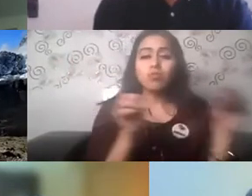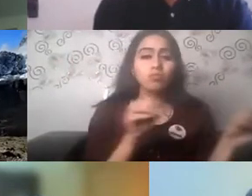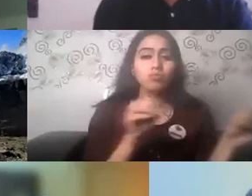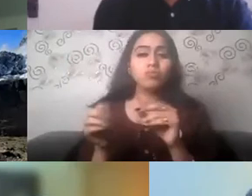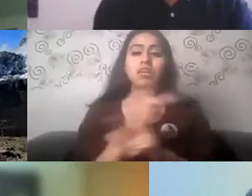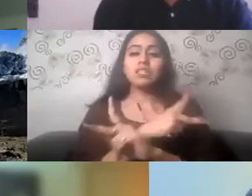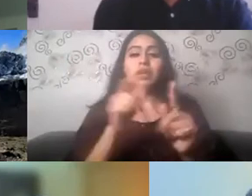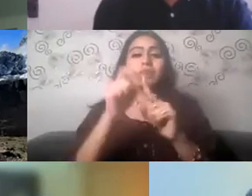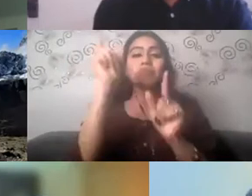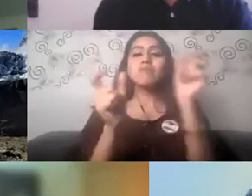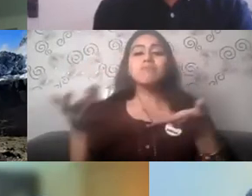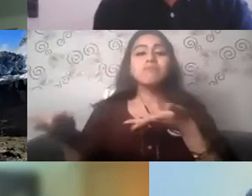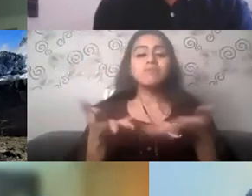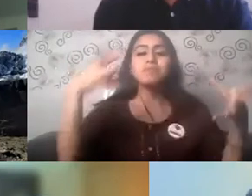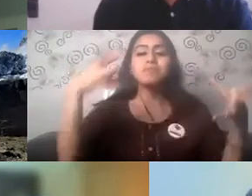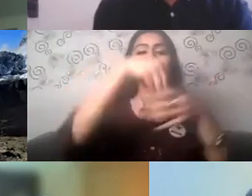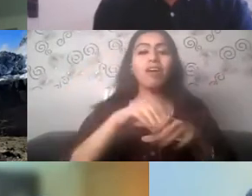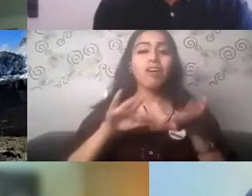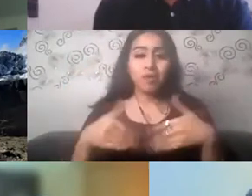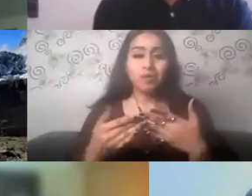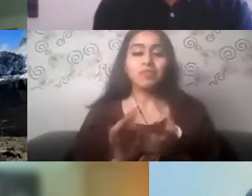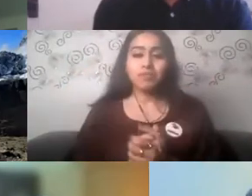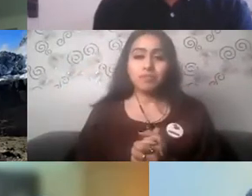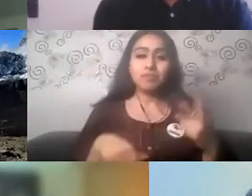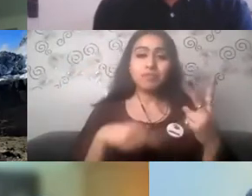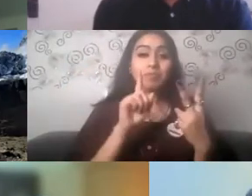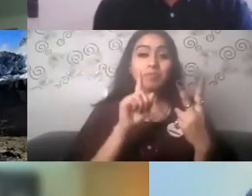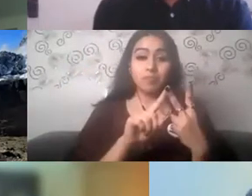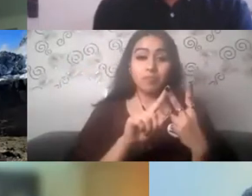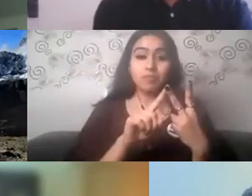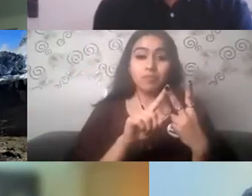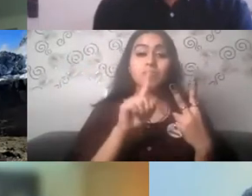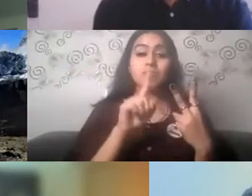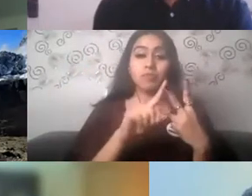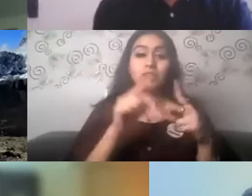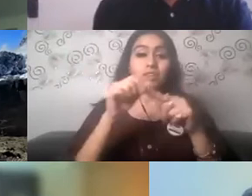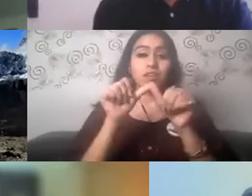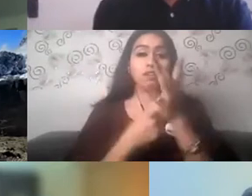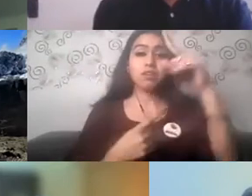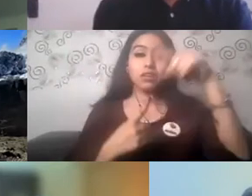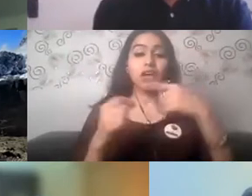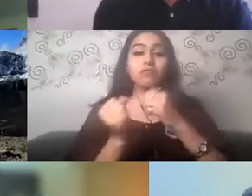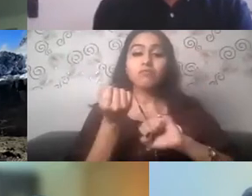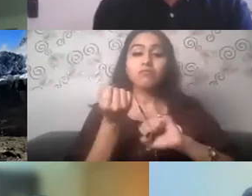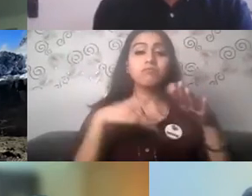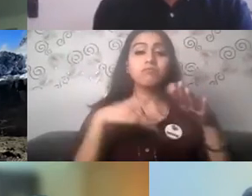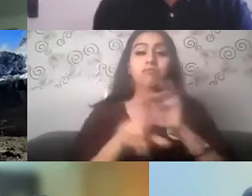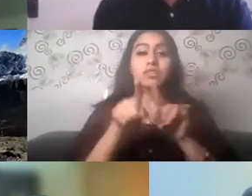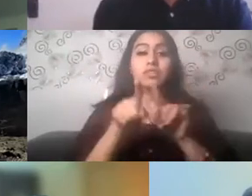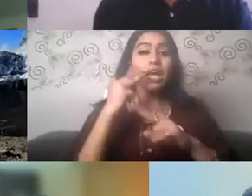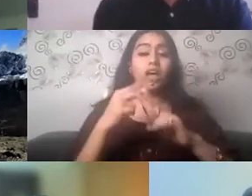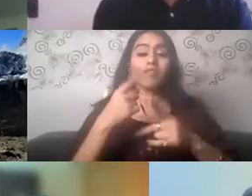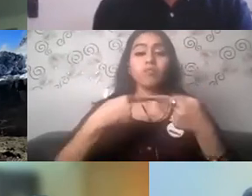services. The second is the second part of their strategy is disabled people's everyday